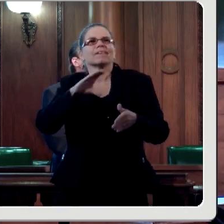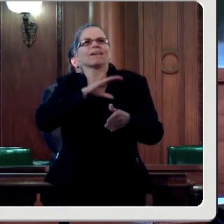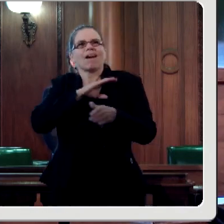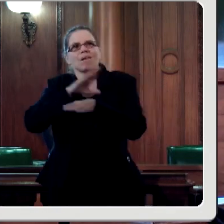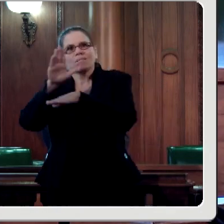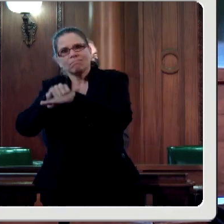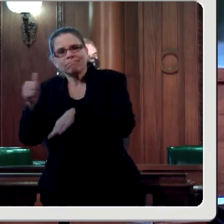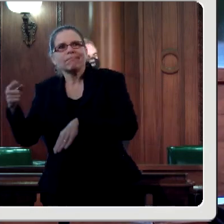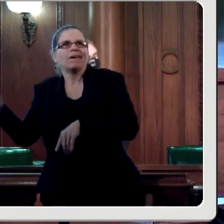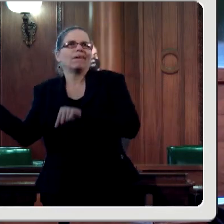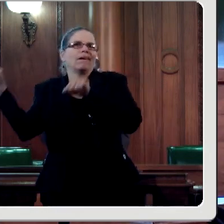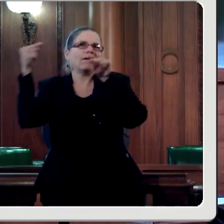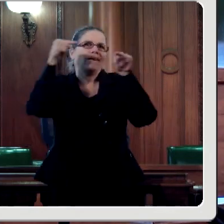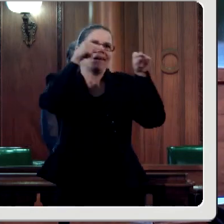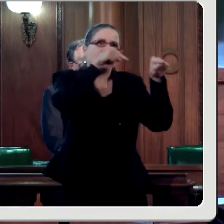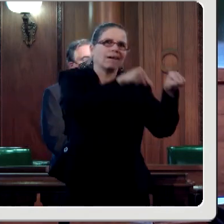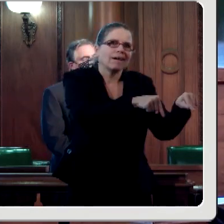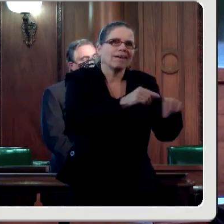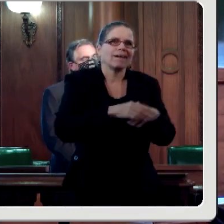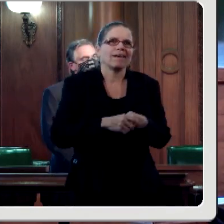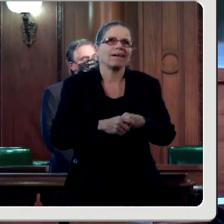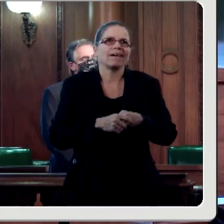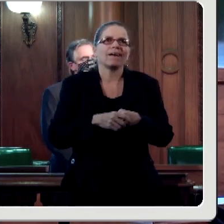with a 33-round magazine.